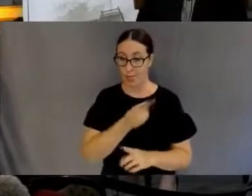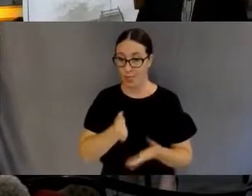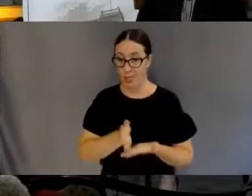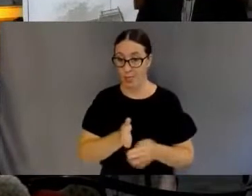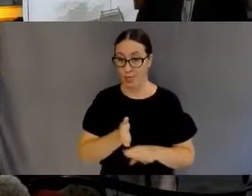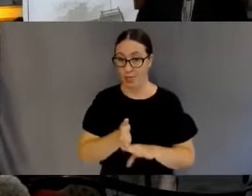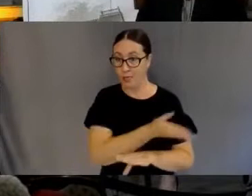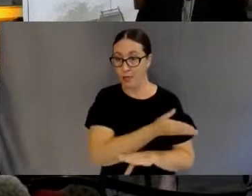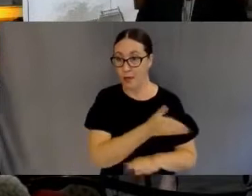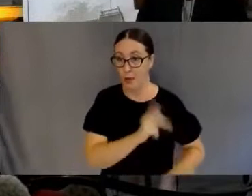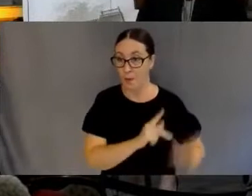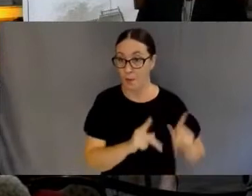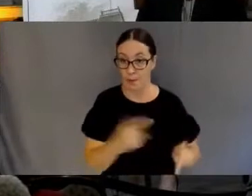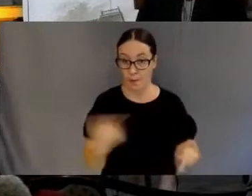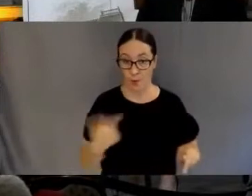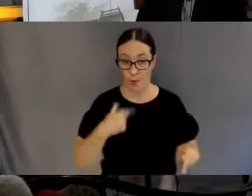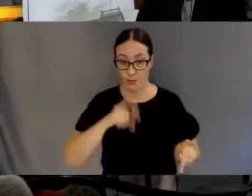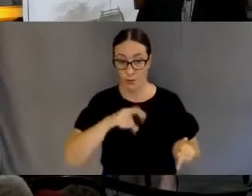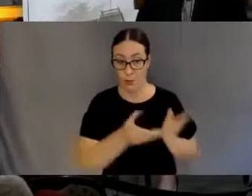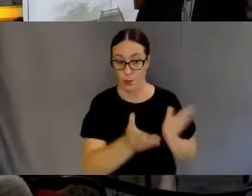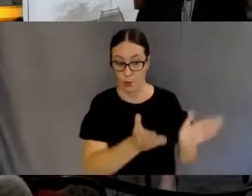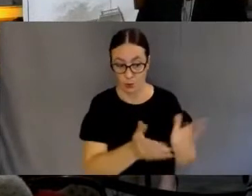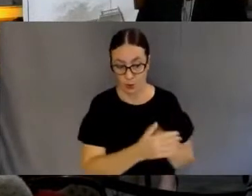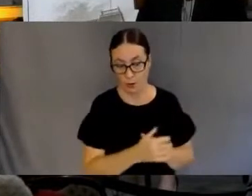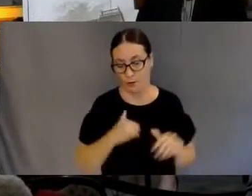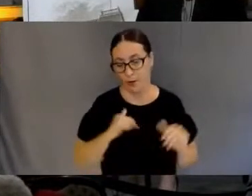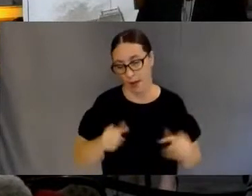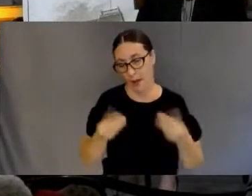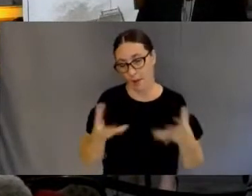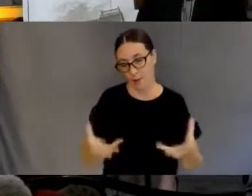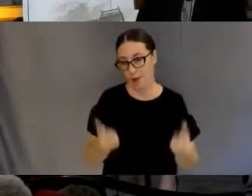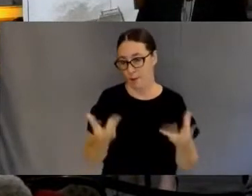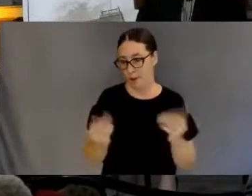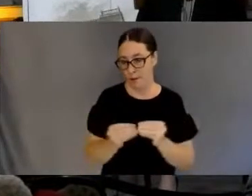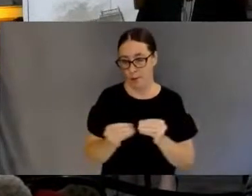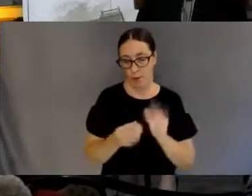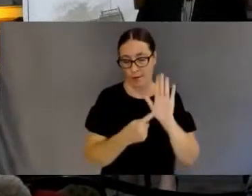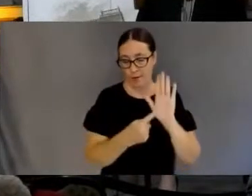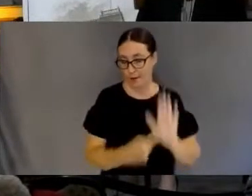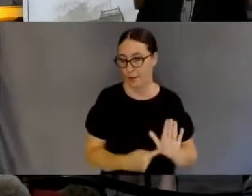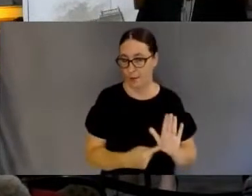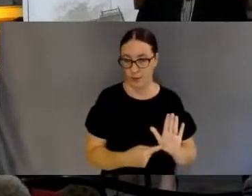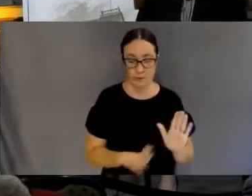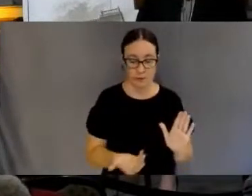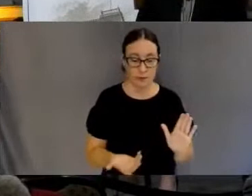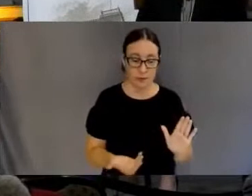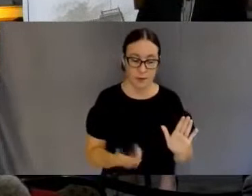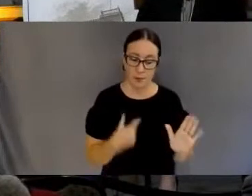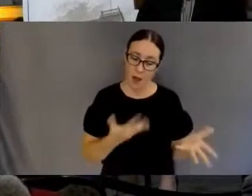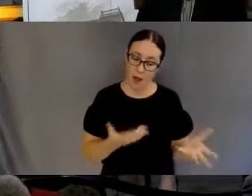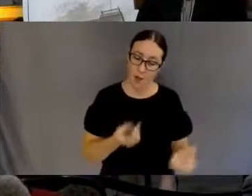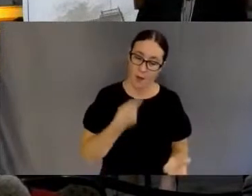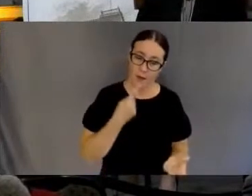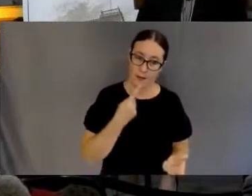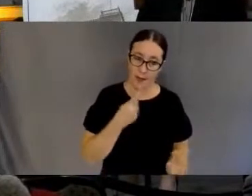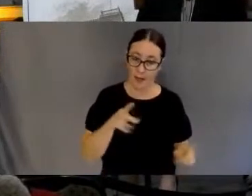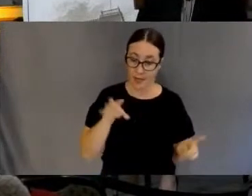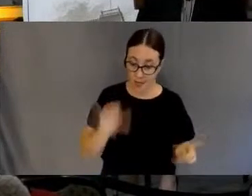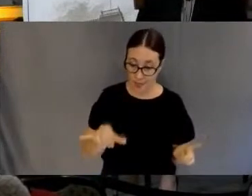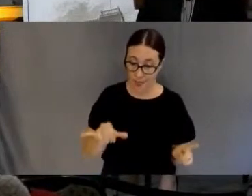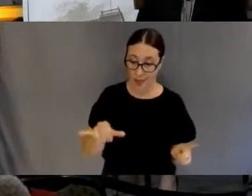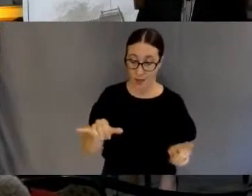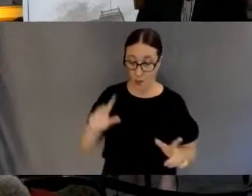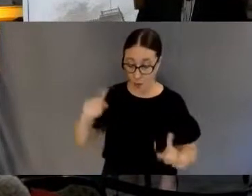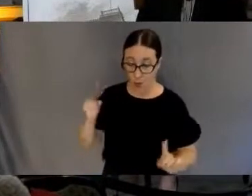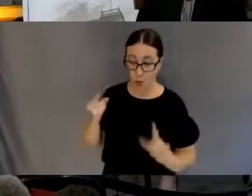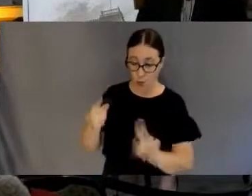benefit. And I could give you a lot more examples, but I want to say that it's been a conscious goal